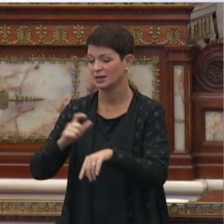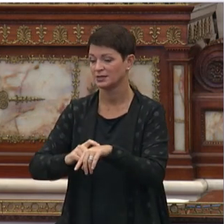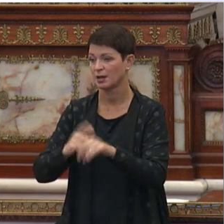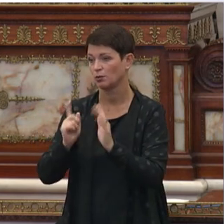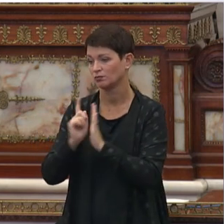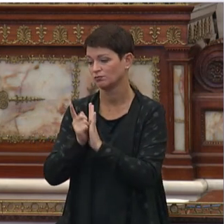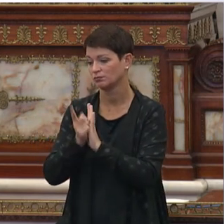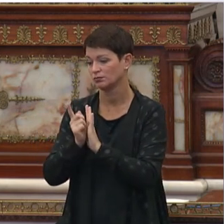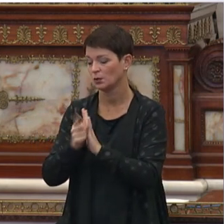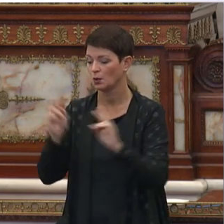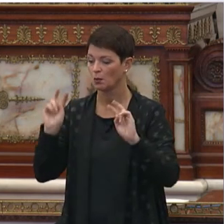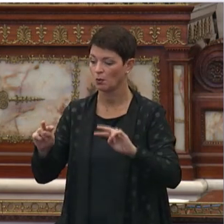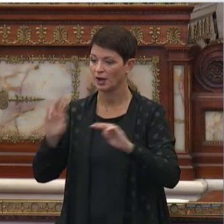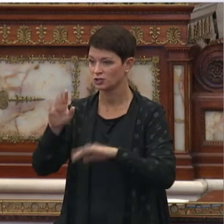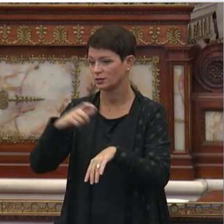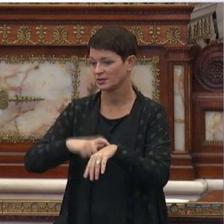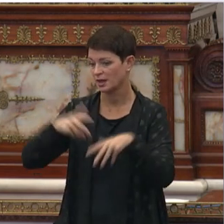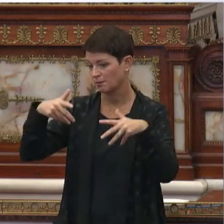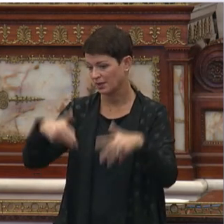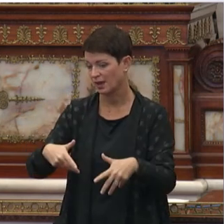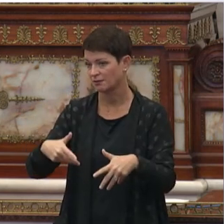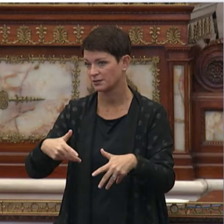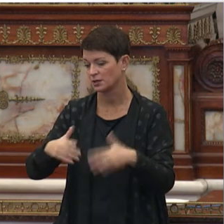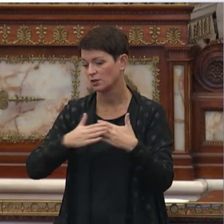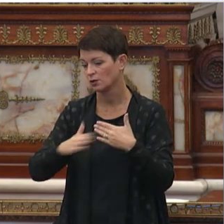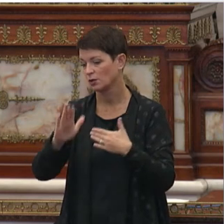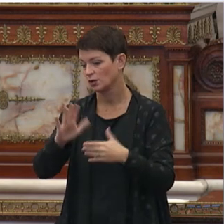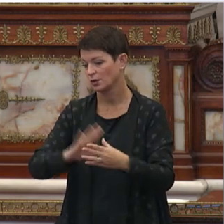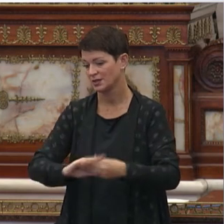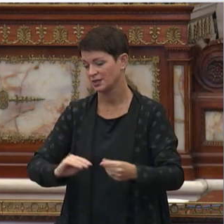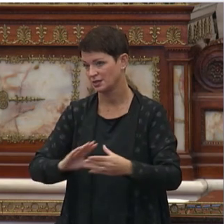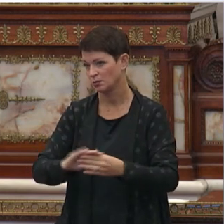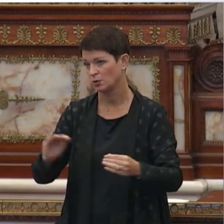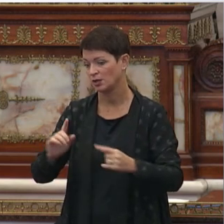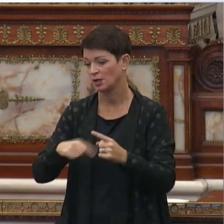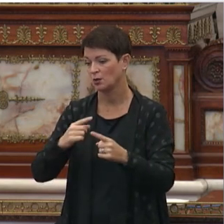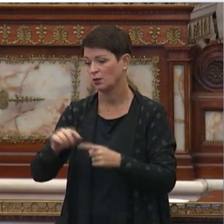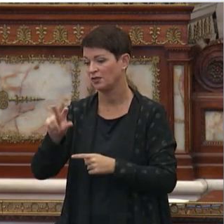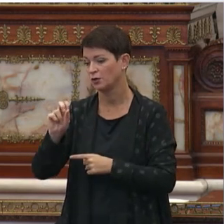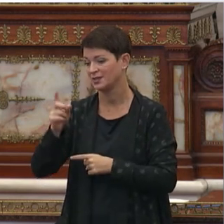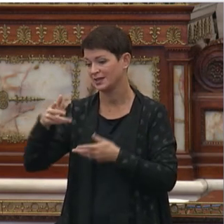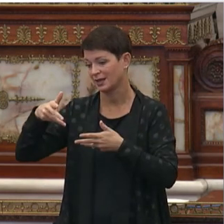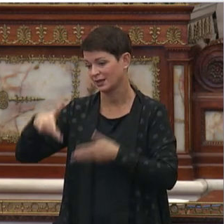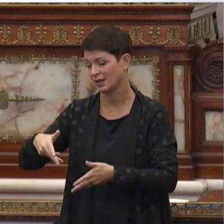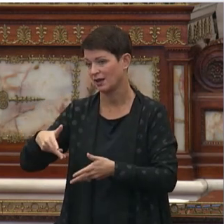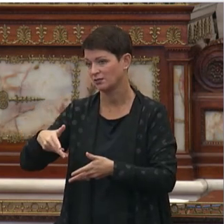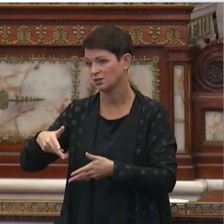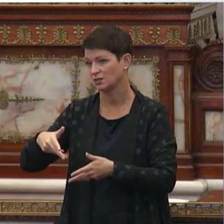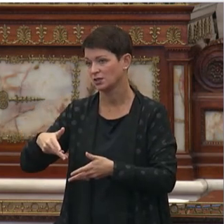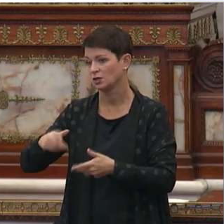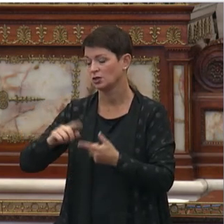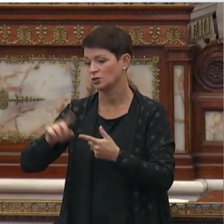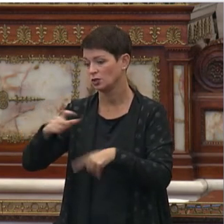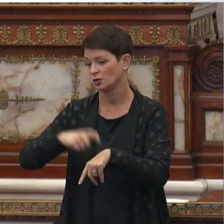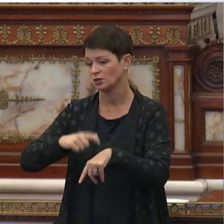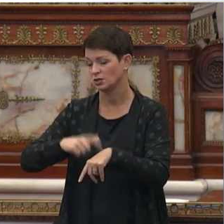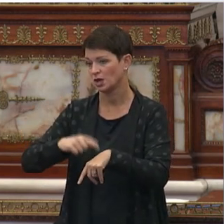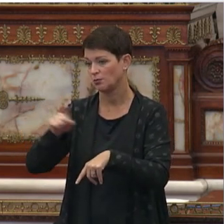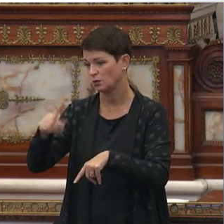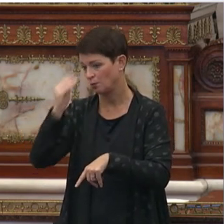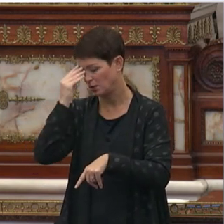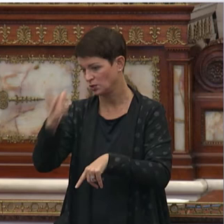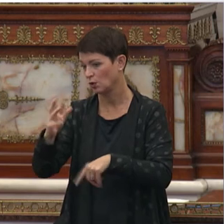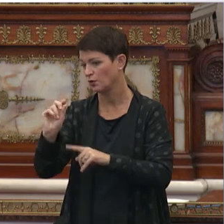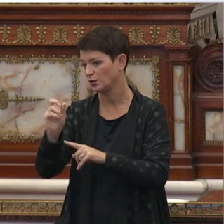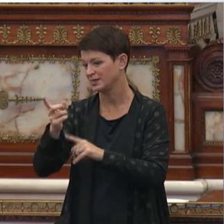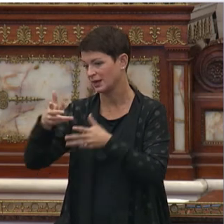started. We will monitor your remaining time throughout your testimony. And when there are 30 seconds remaining to your time, you will be reminded of